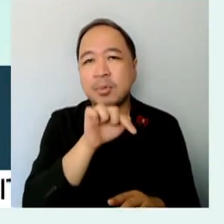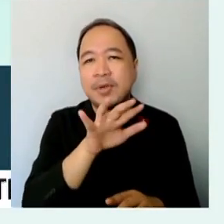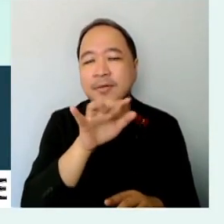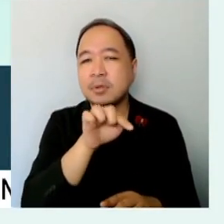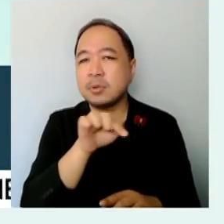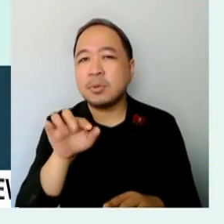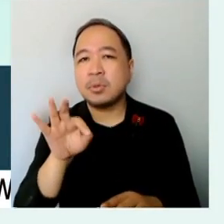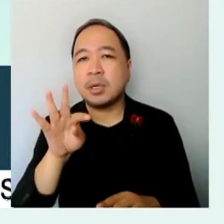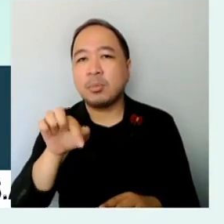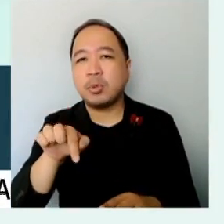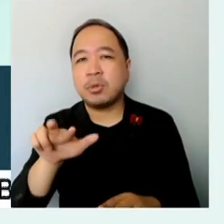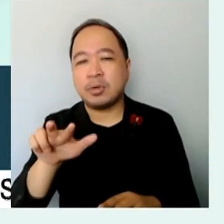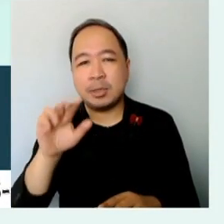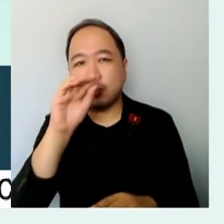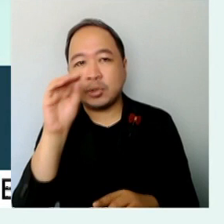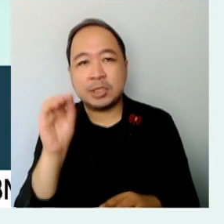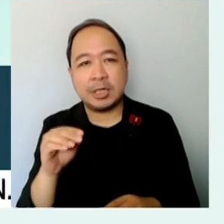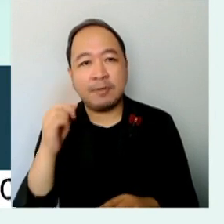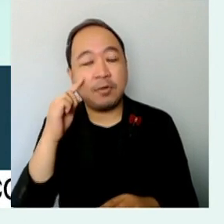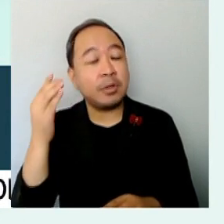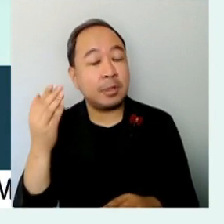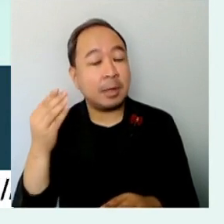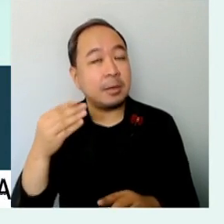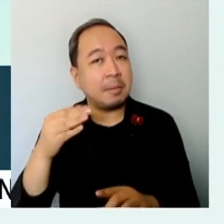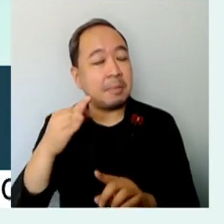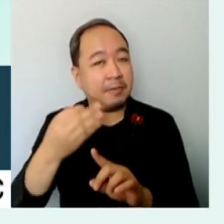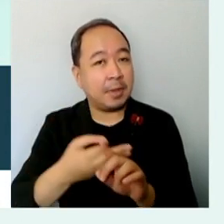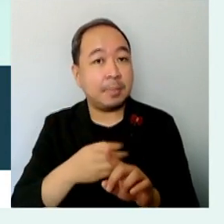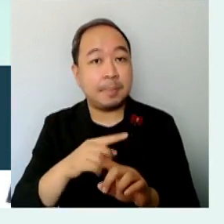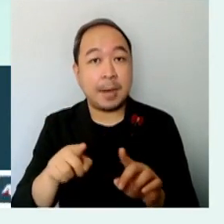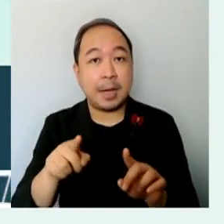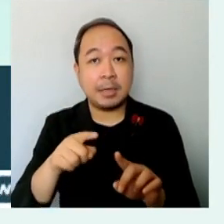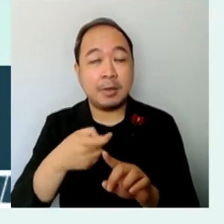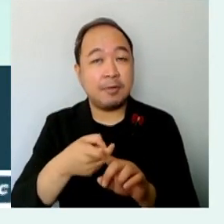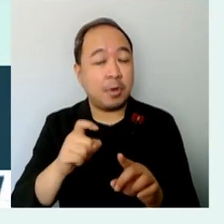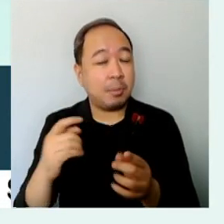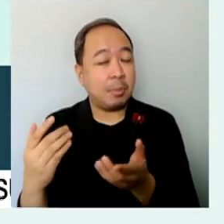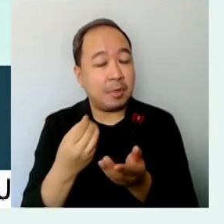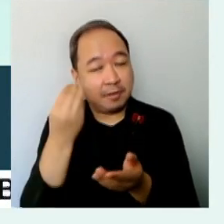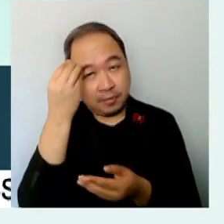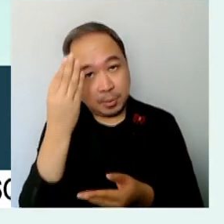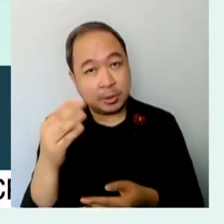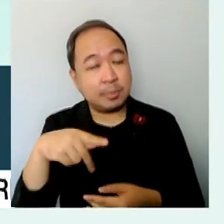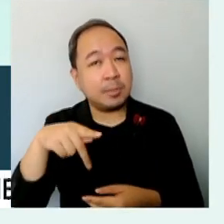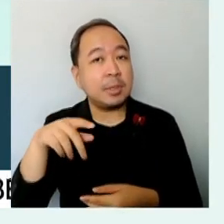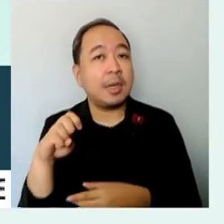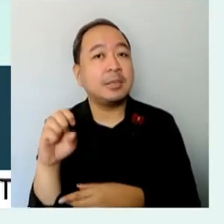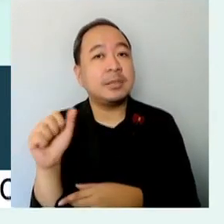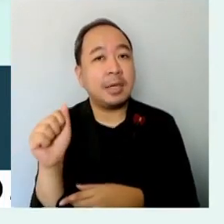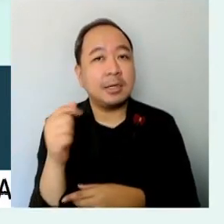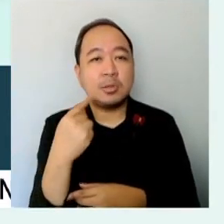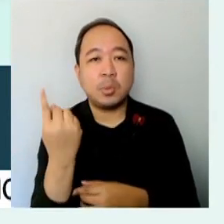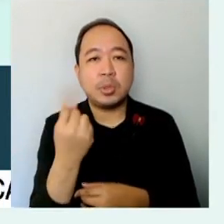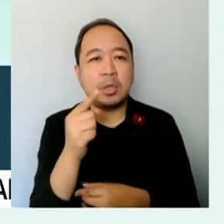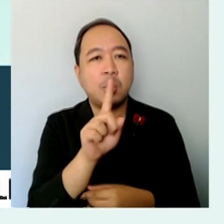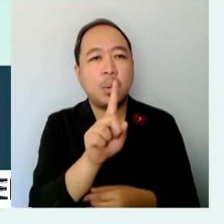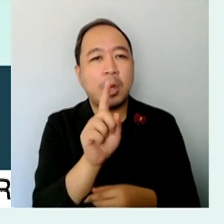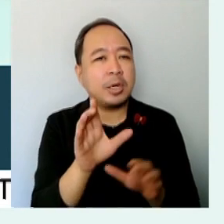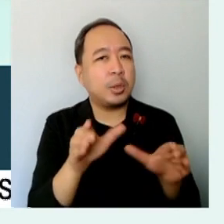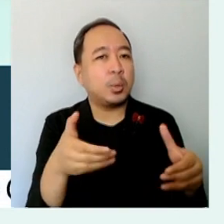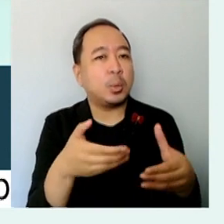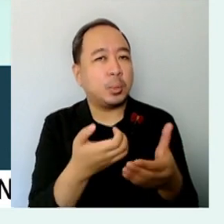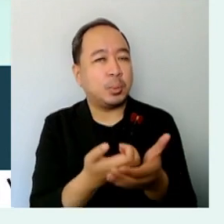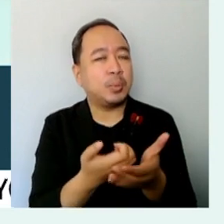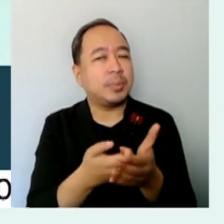for the month. But data from the Philippine Statistics Authority show only one commodity group contributed to the slowdown